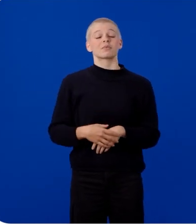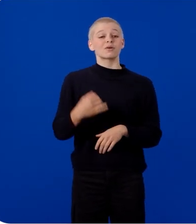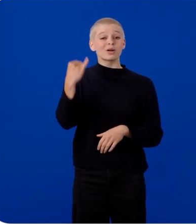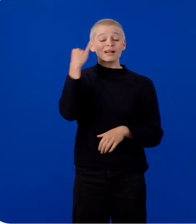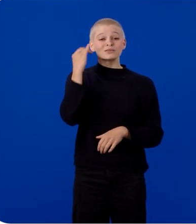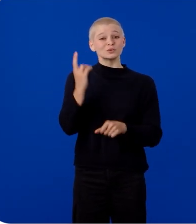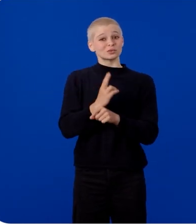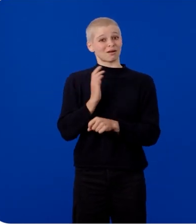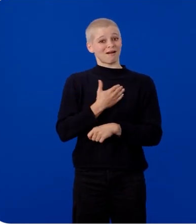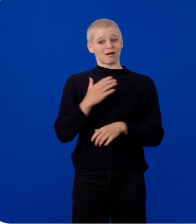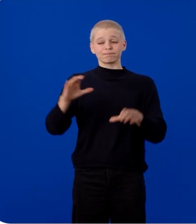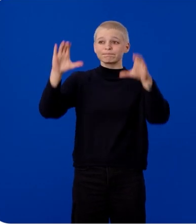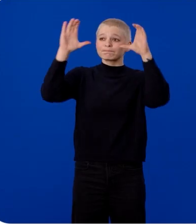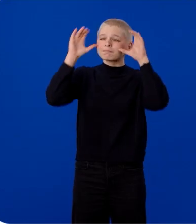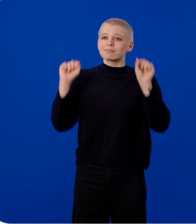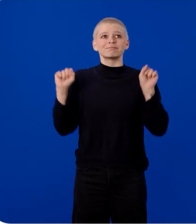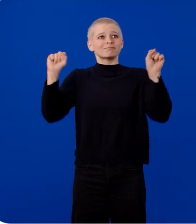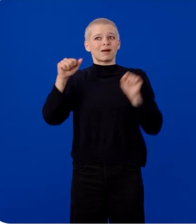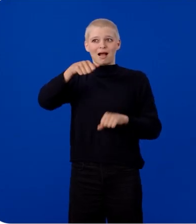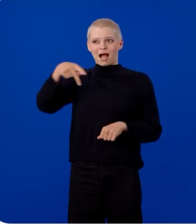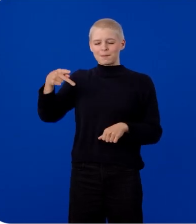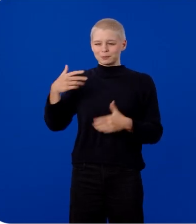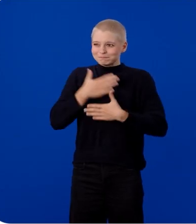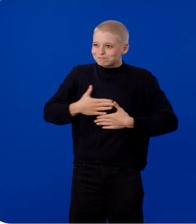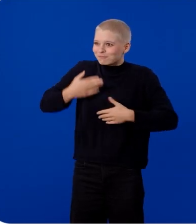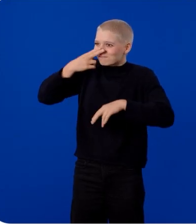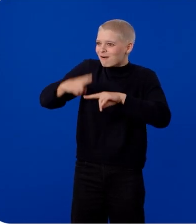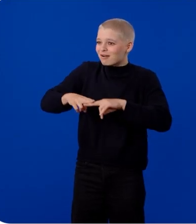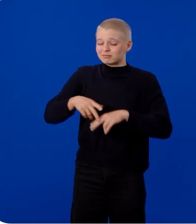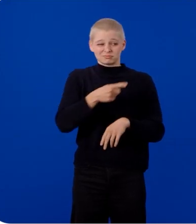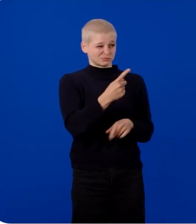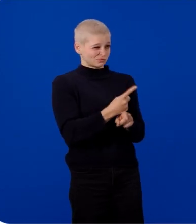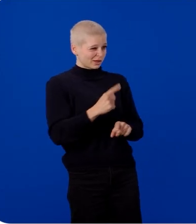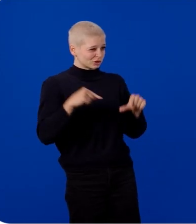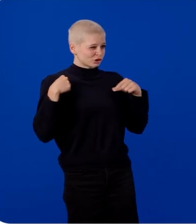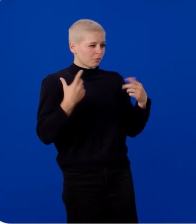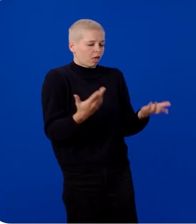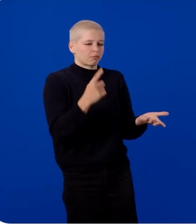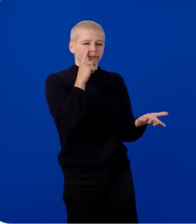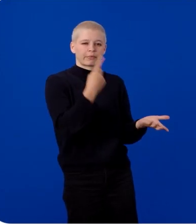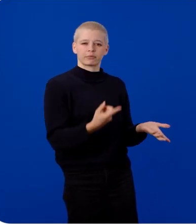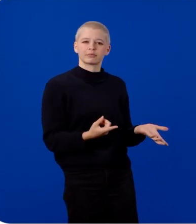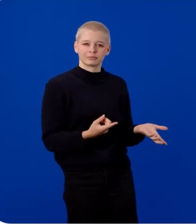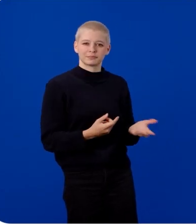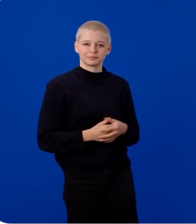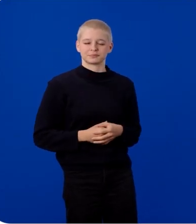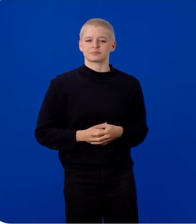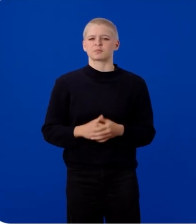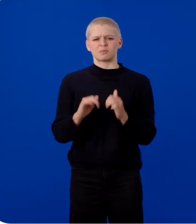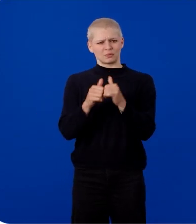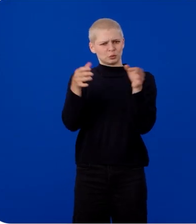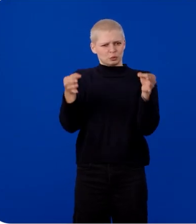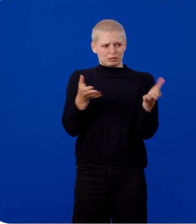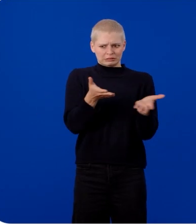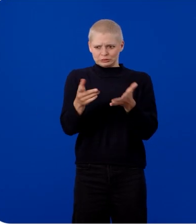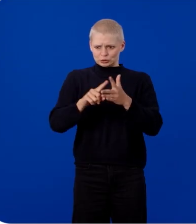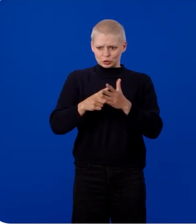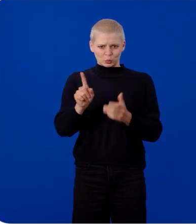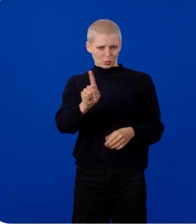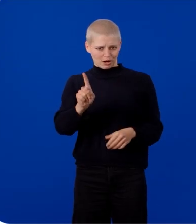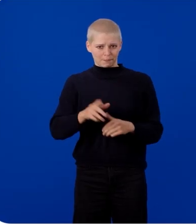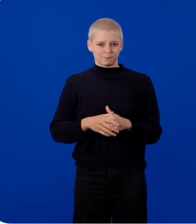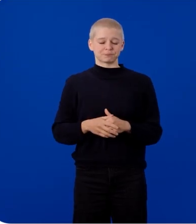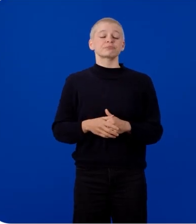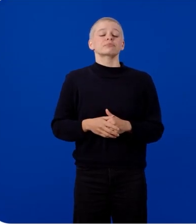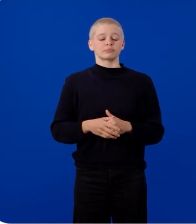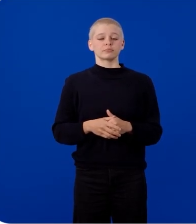your gym just looks a little boring after that. So, how do you decide where to start? Let's presume you have an